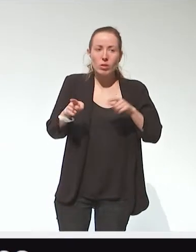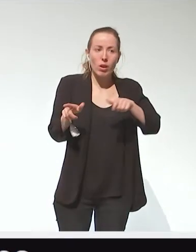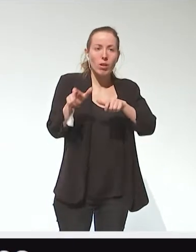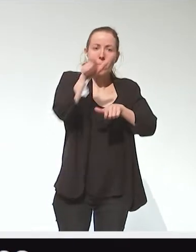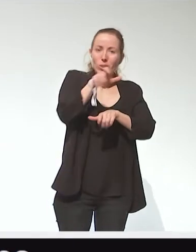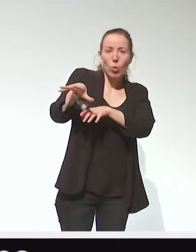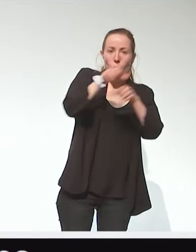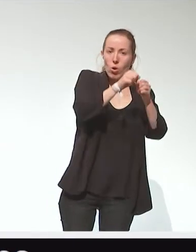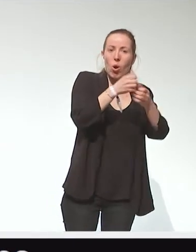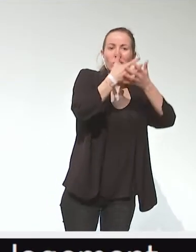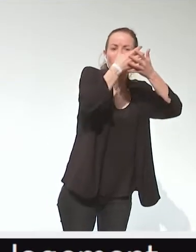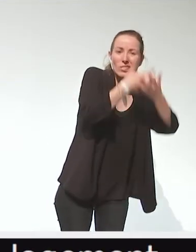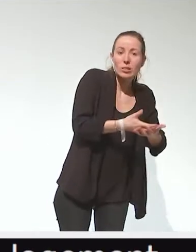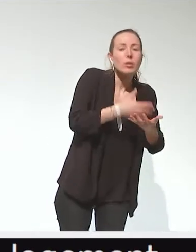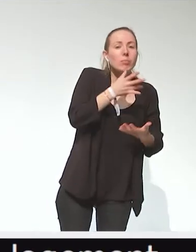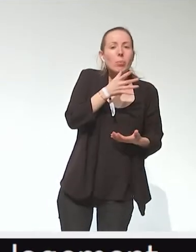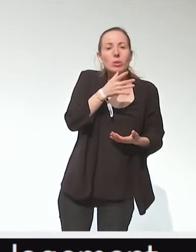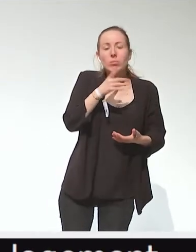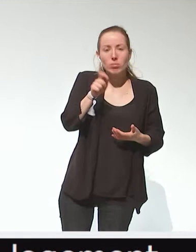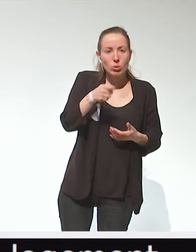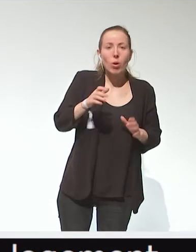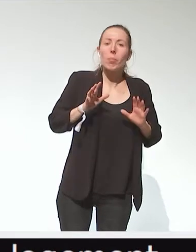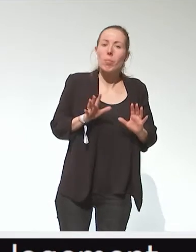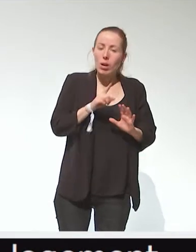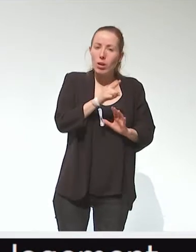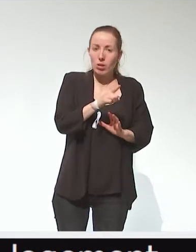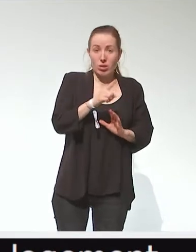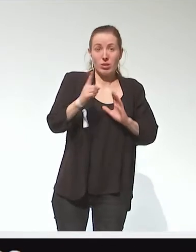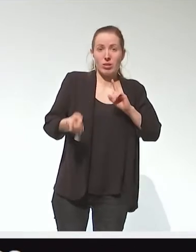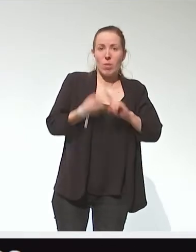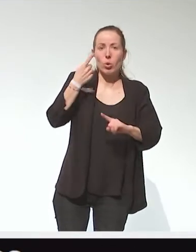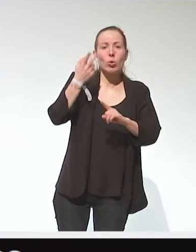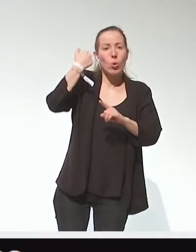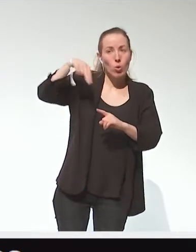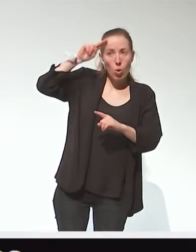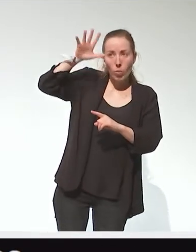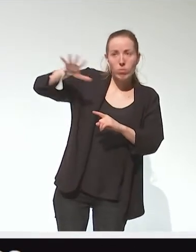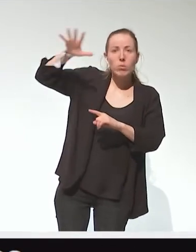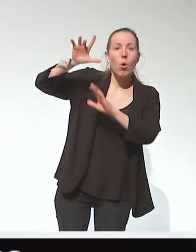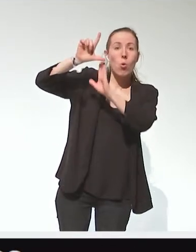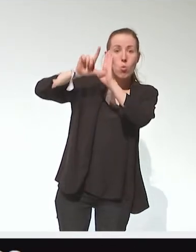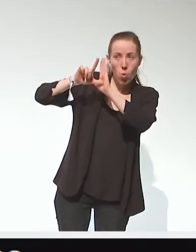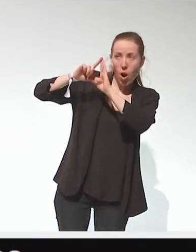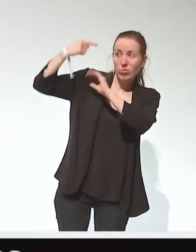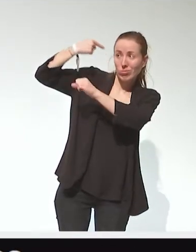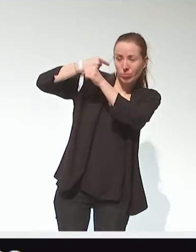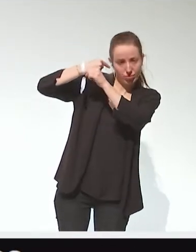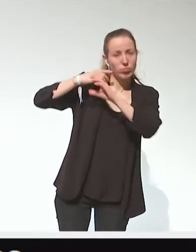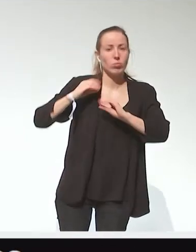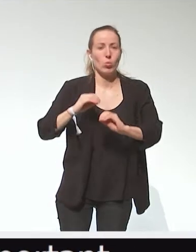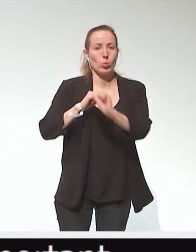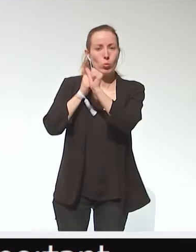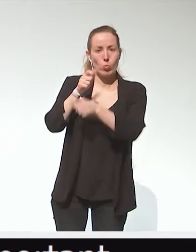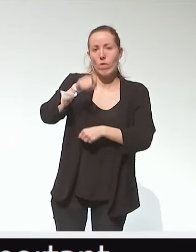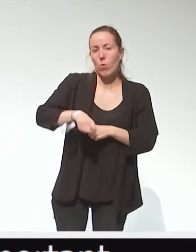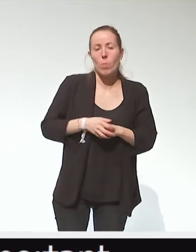EU law. Reasonable accommodation has a strong relationship with accessibility. and sometimes it's difficult to know which is which,